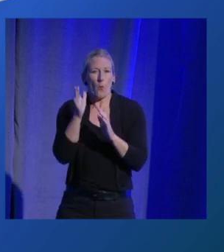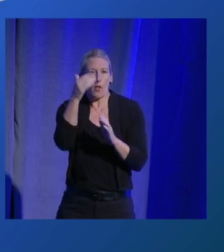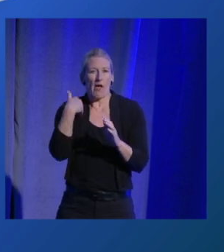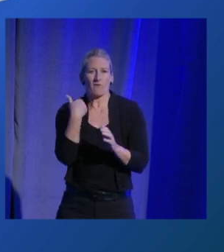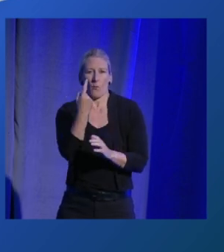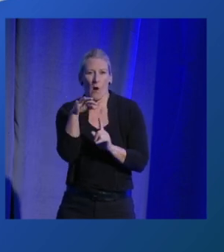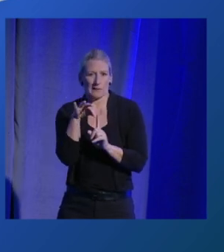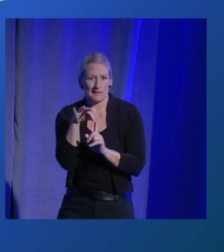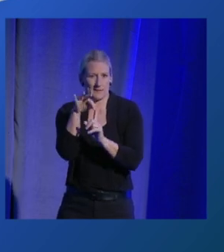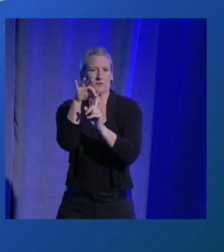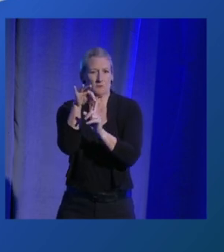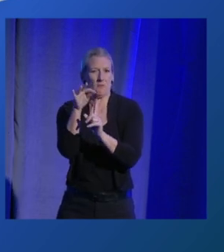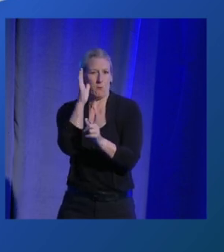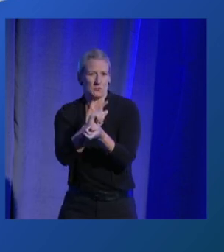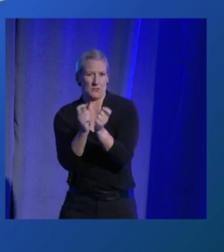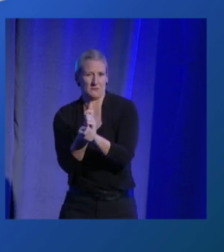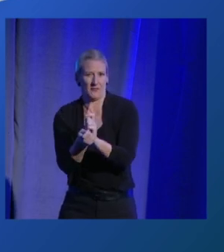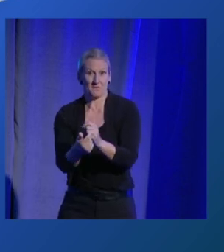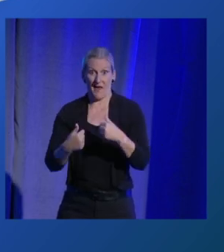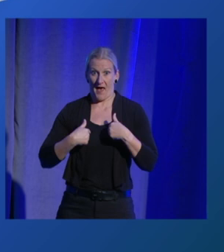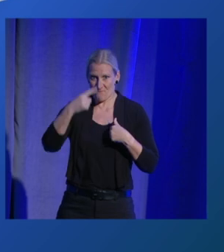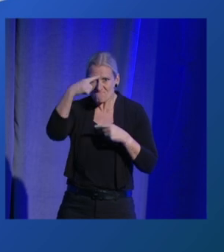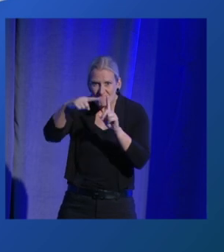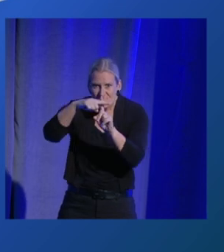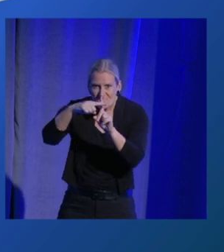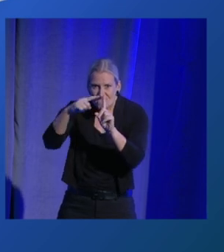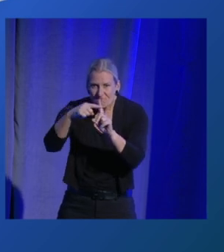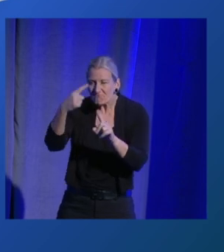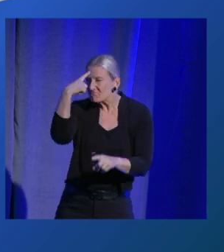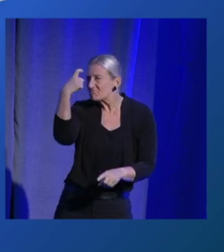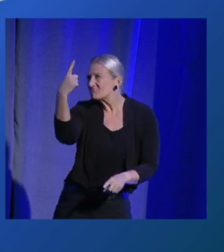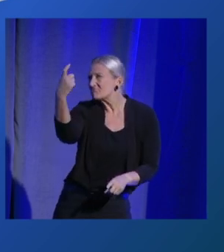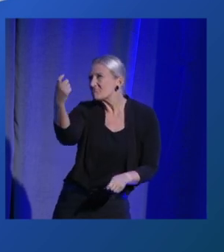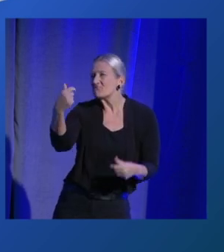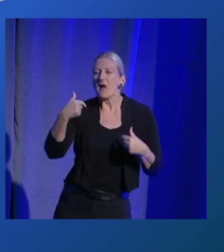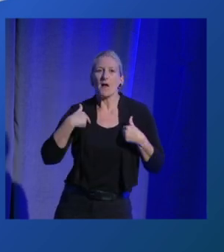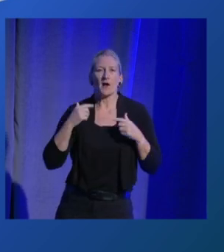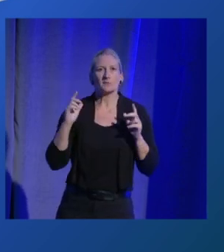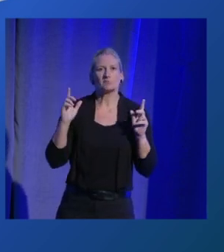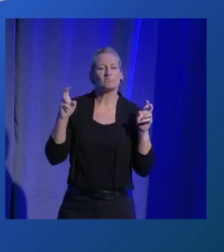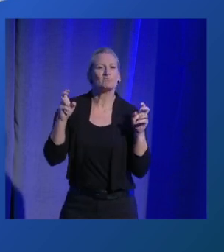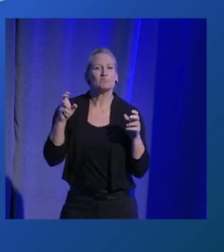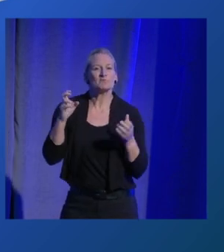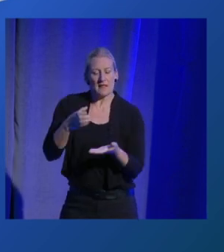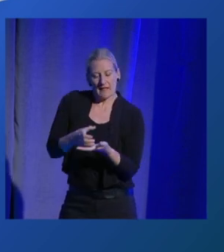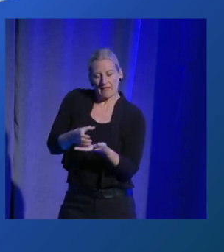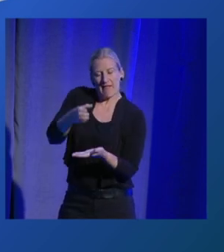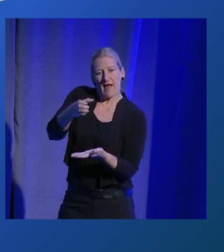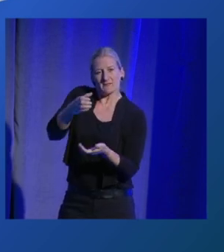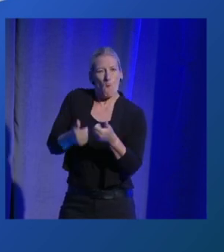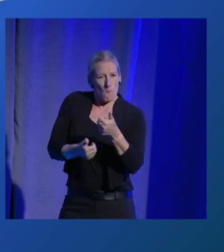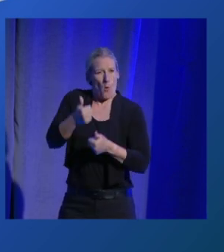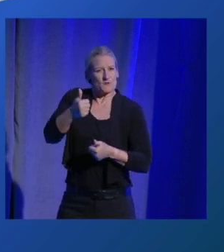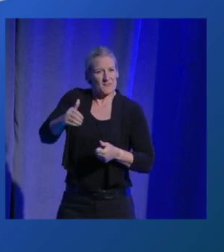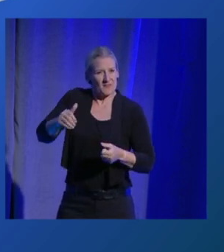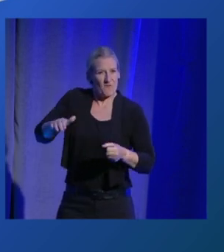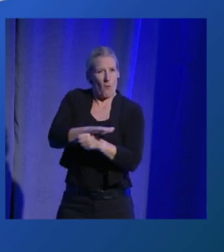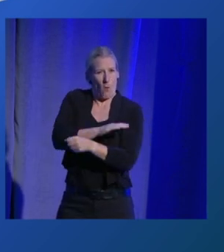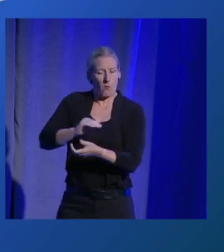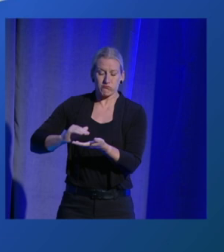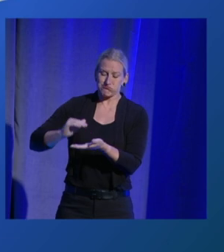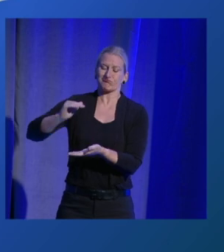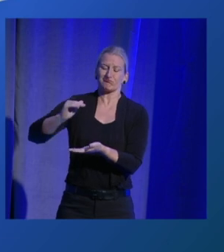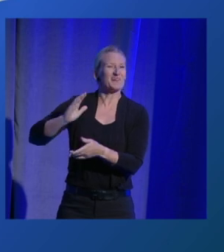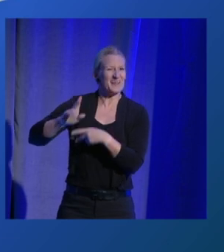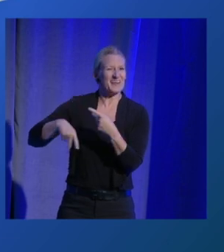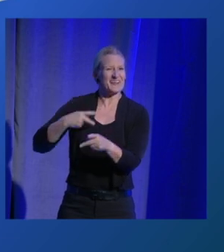an optimist I am a dreamer um I'm a glass mostly full kind of girl um and I almost